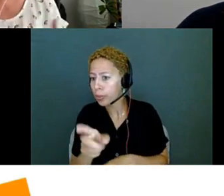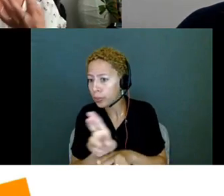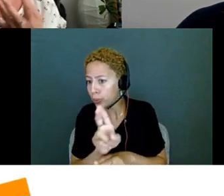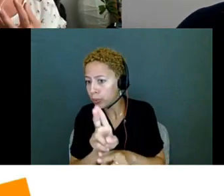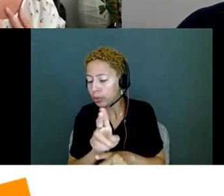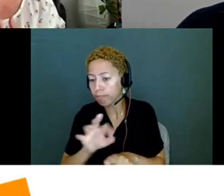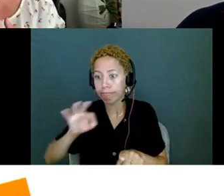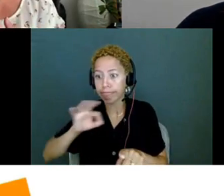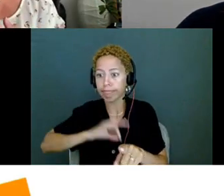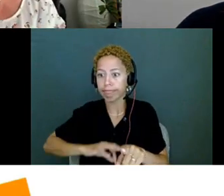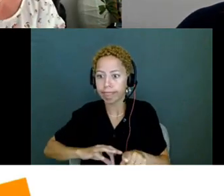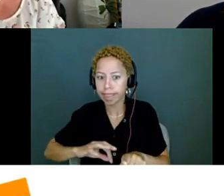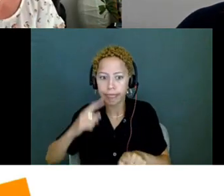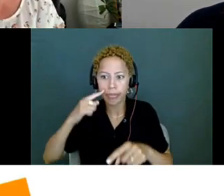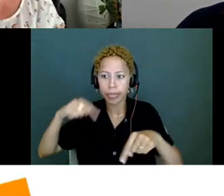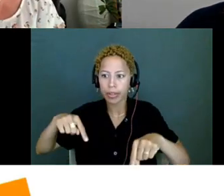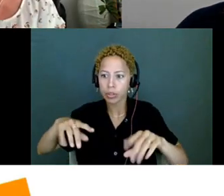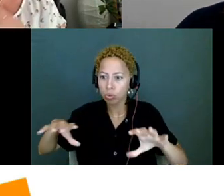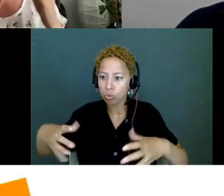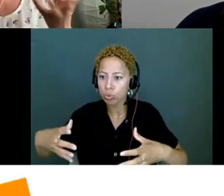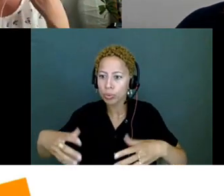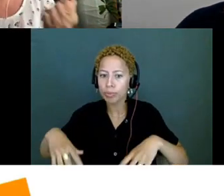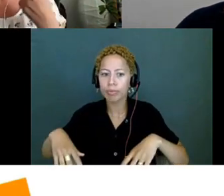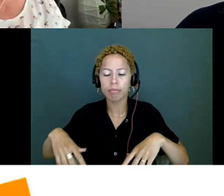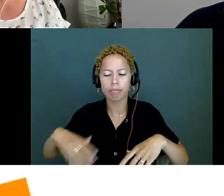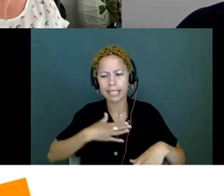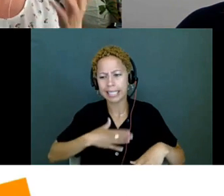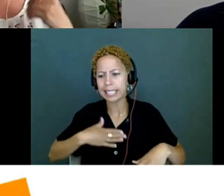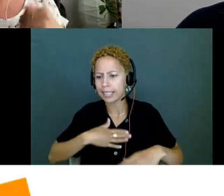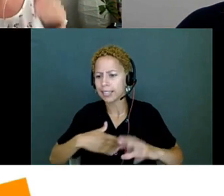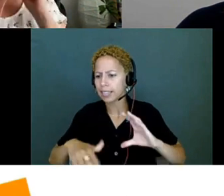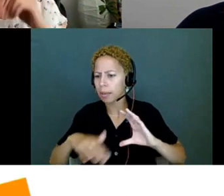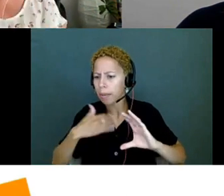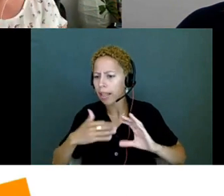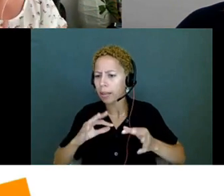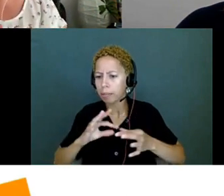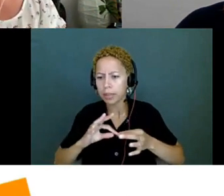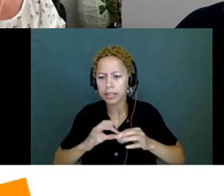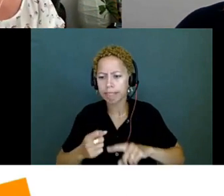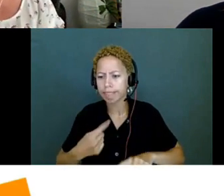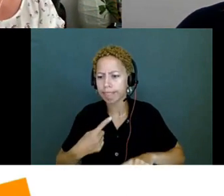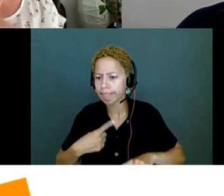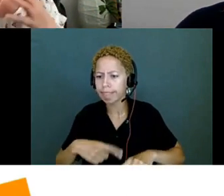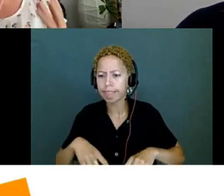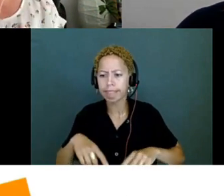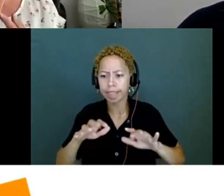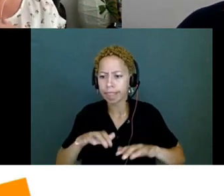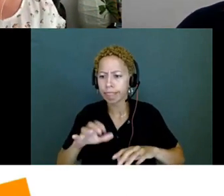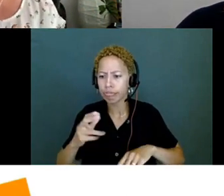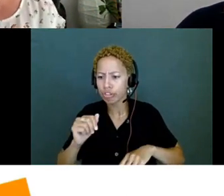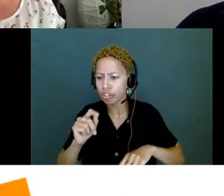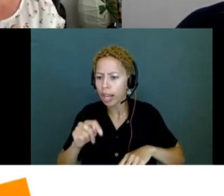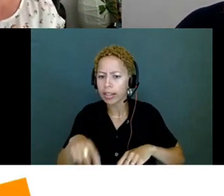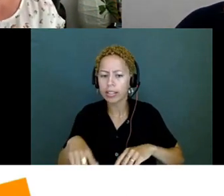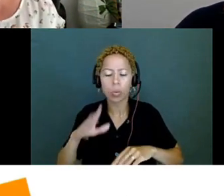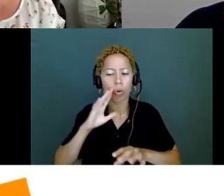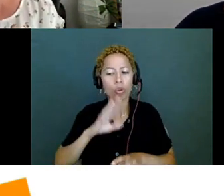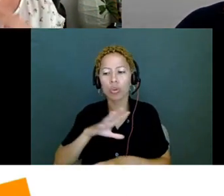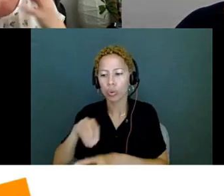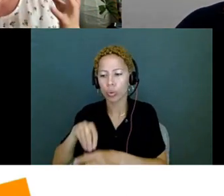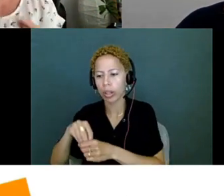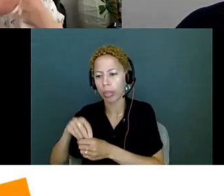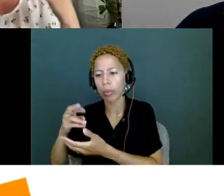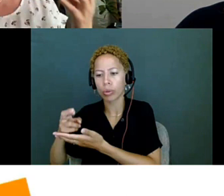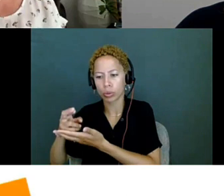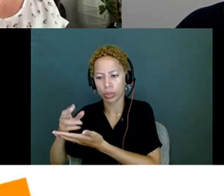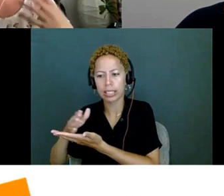be great for this group, for the participants, please email me, message me, share it in the chat. We will include it in the resources list.